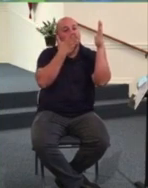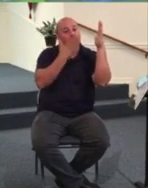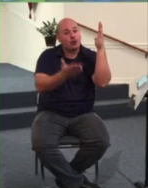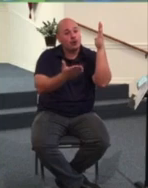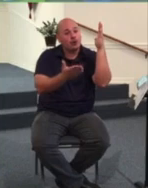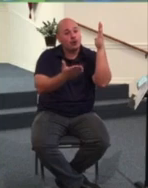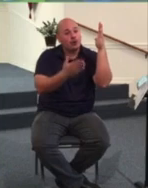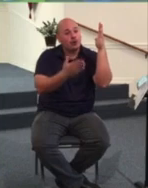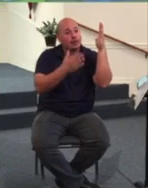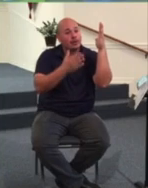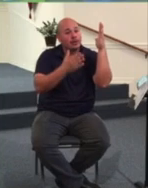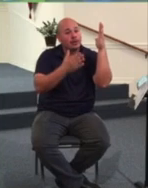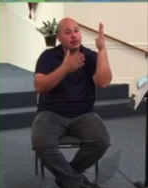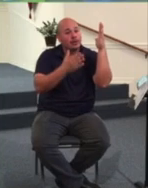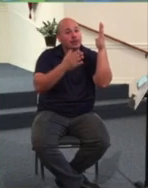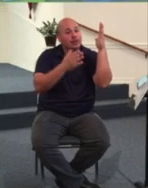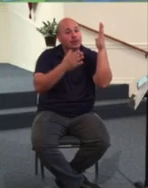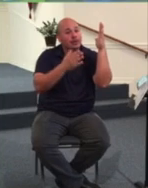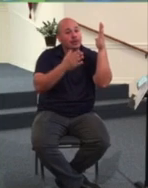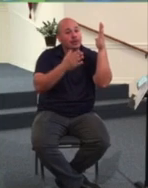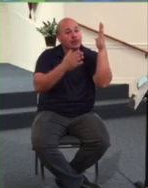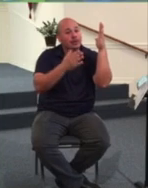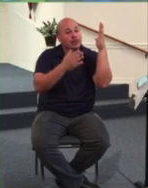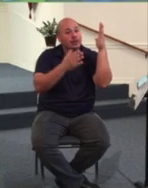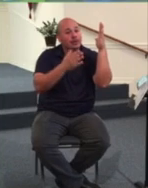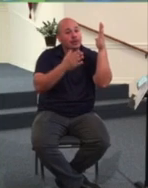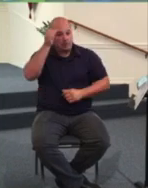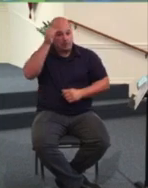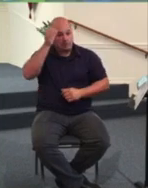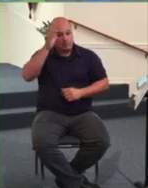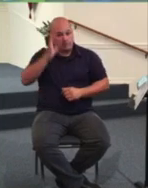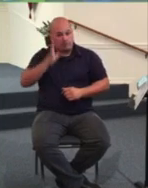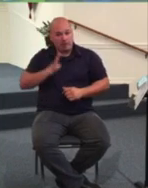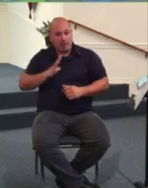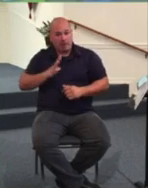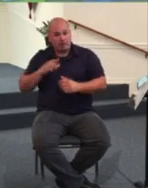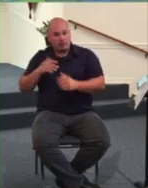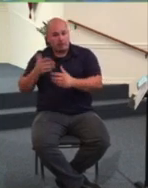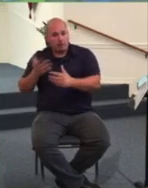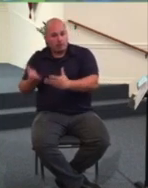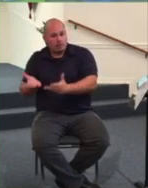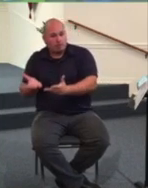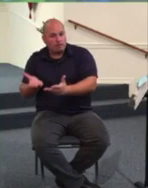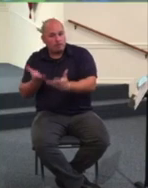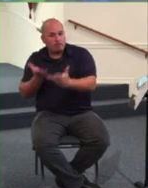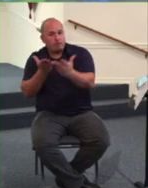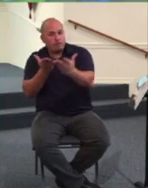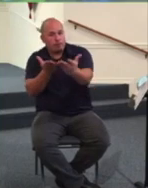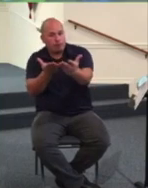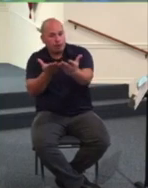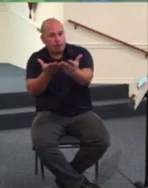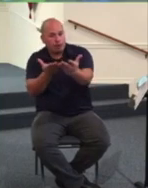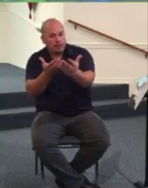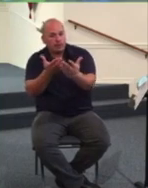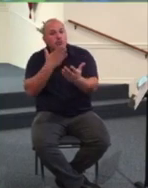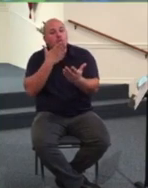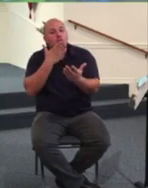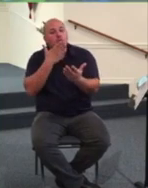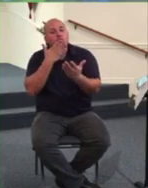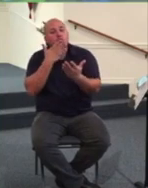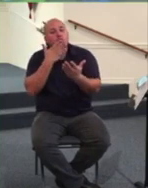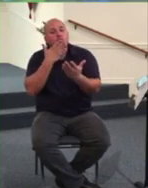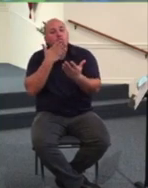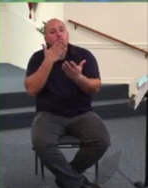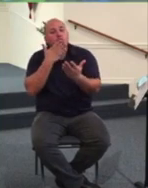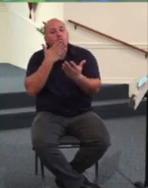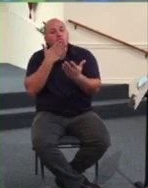from briars. A good man brings good things out of the good stored up in his heart, and an evil man brings evil things out of the